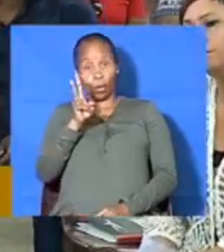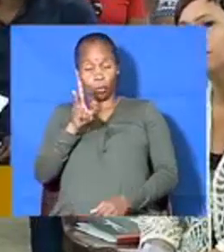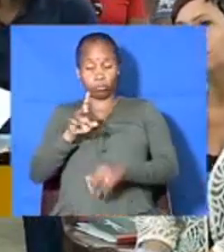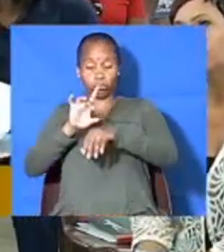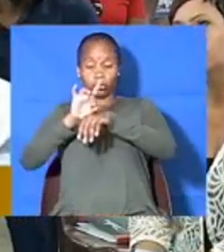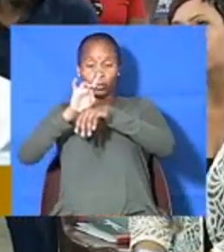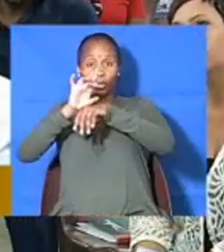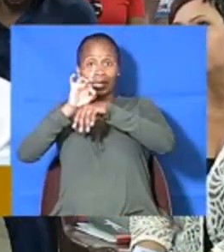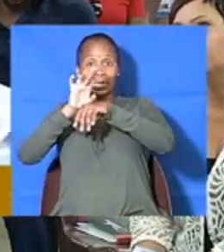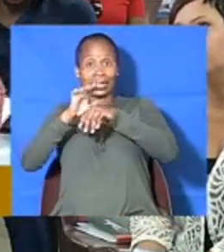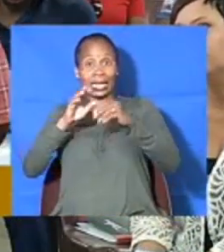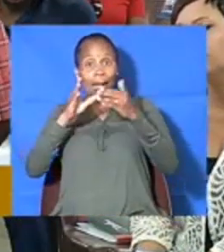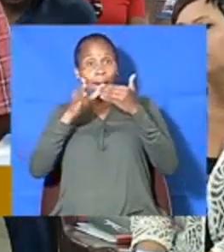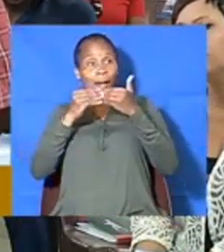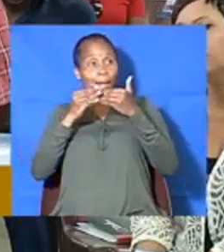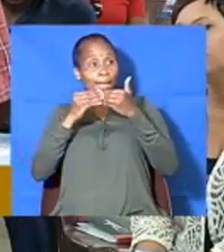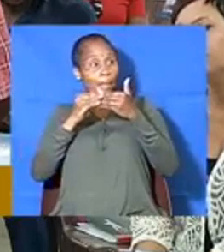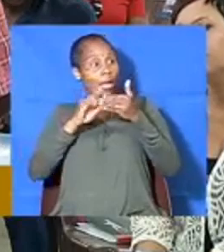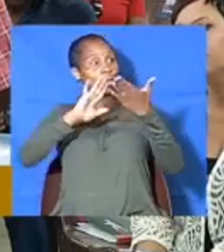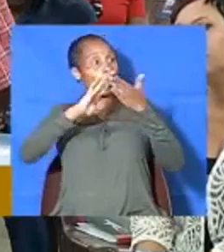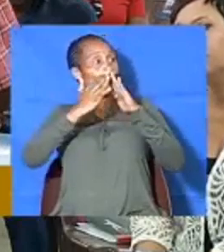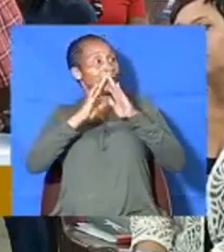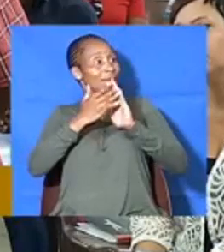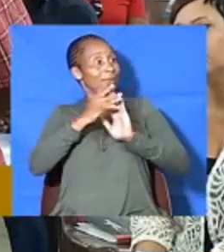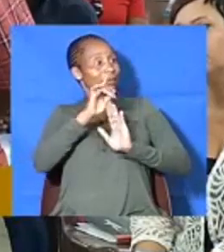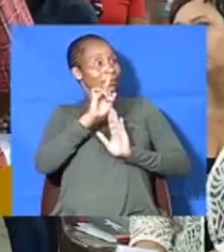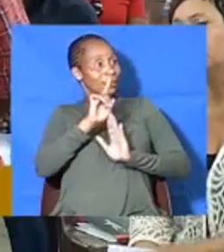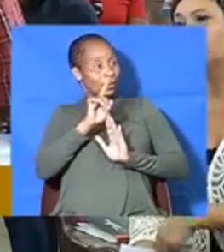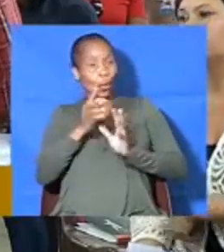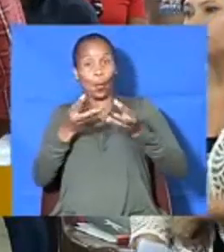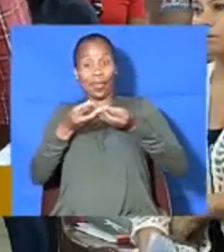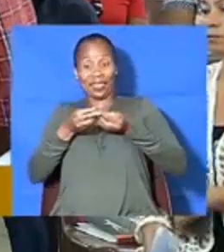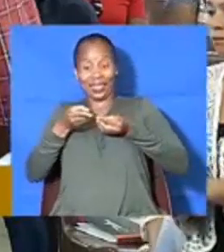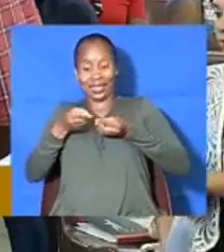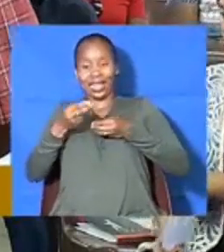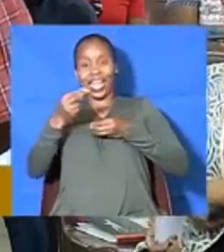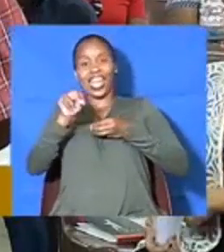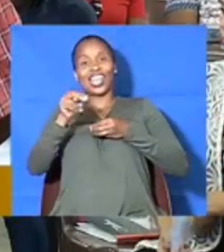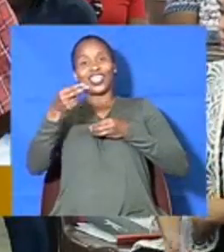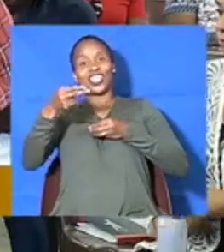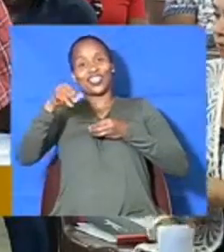that in future it can help the parliament and the country as a whole.